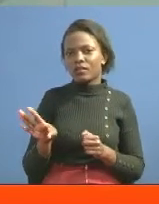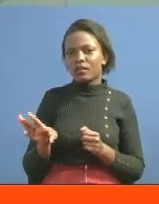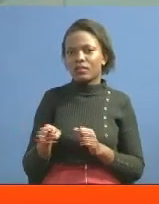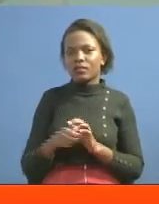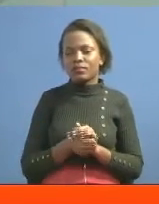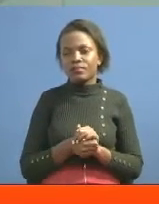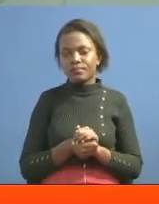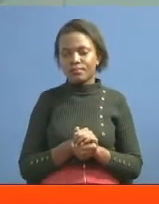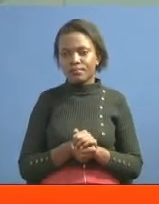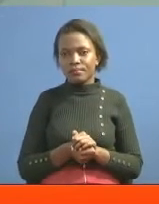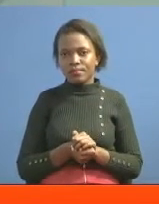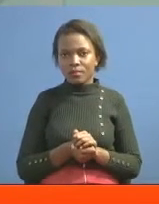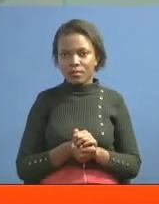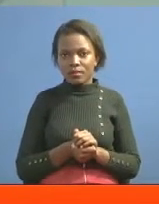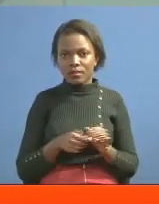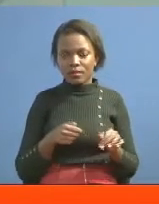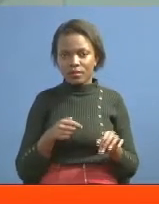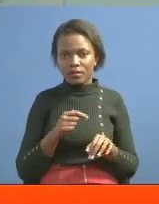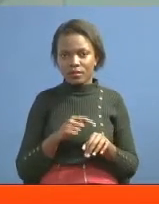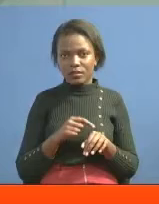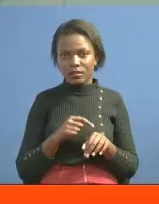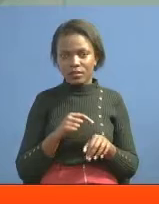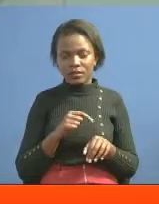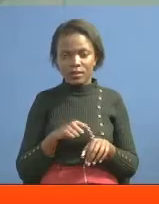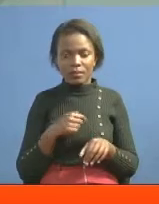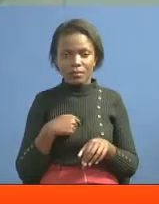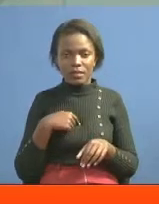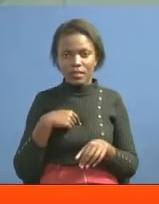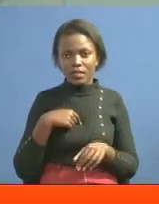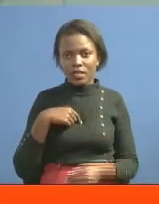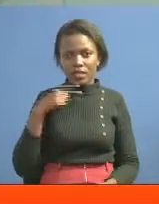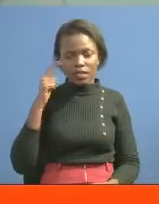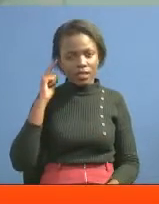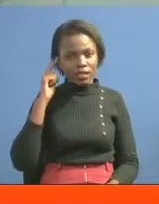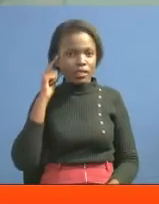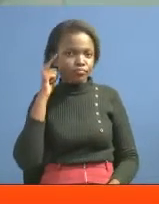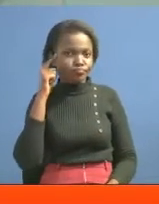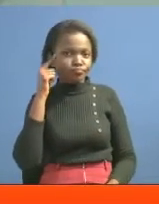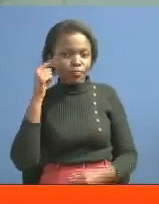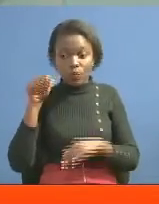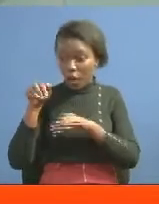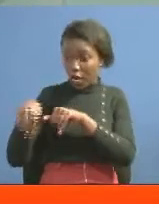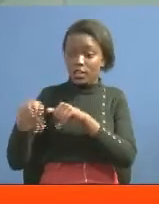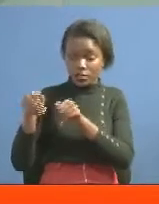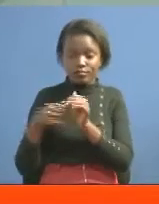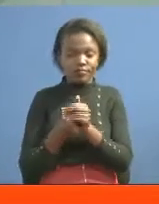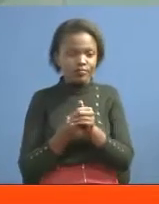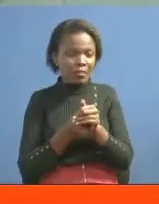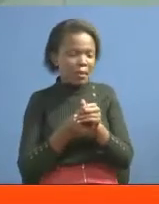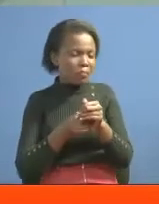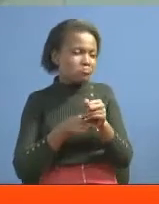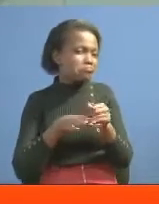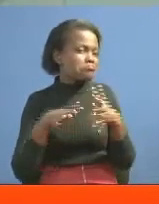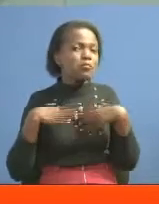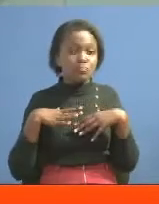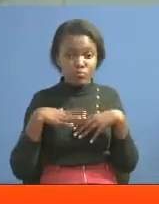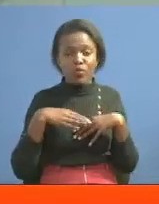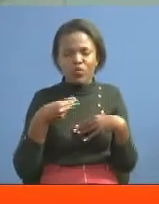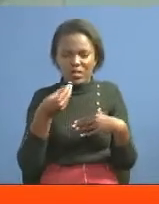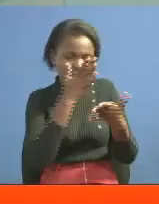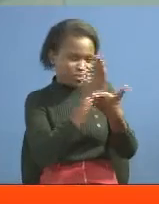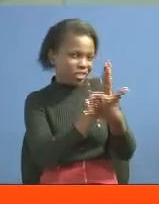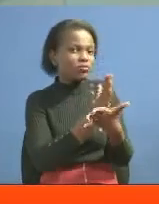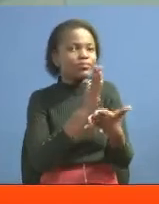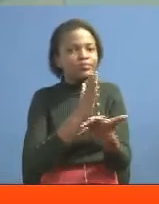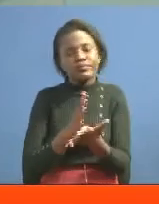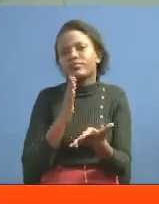into right now. When I think about agriculture, crisis or no crisis, people will need to eat. Especially now that we have been told about vitamin C and